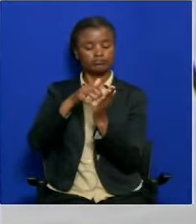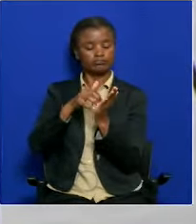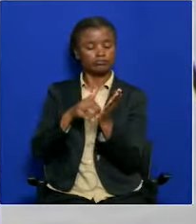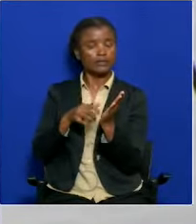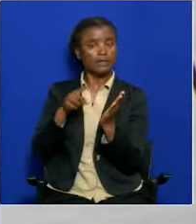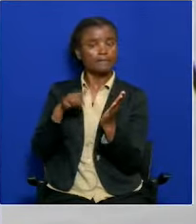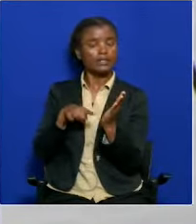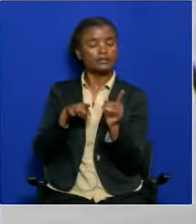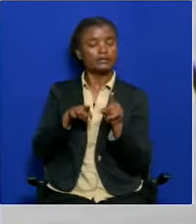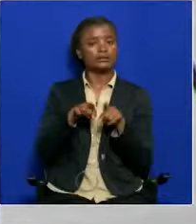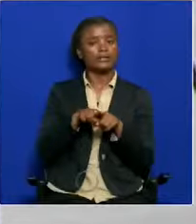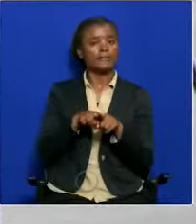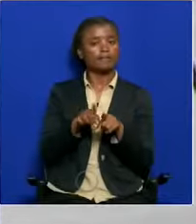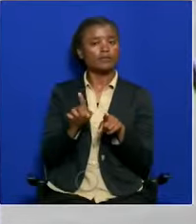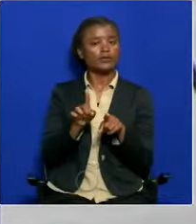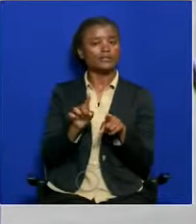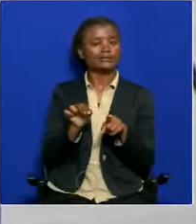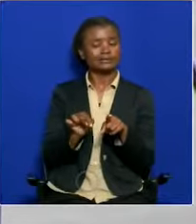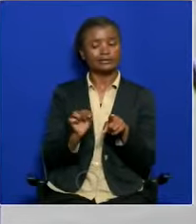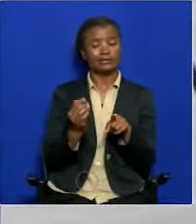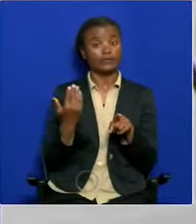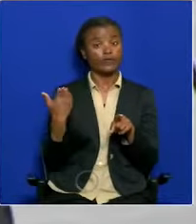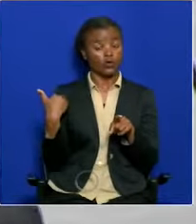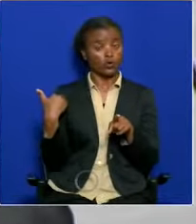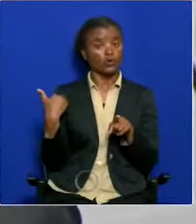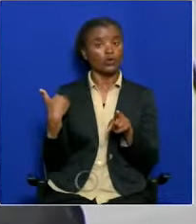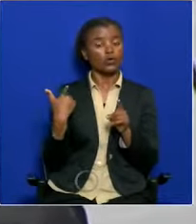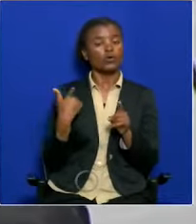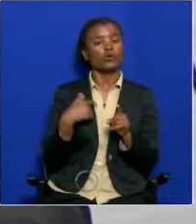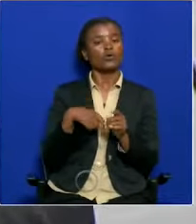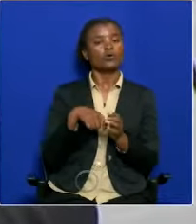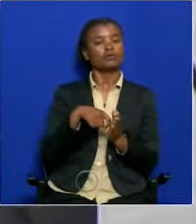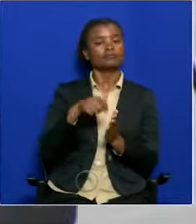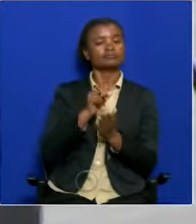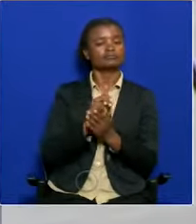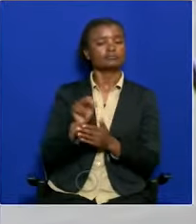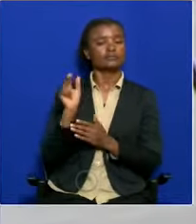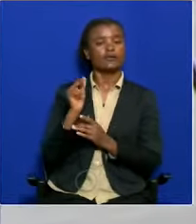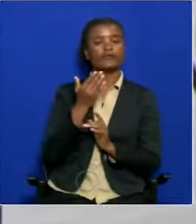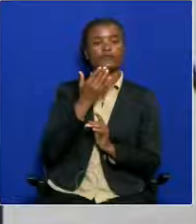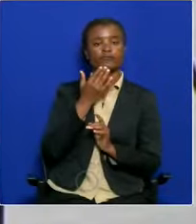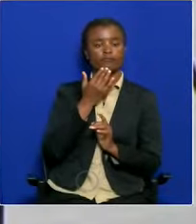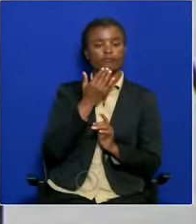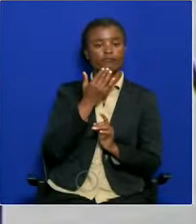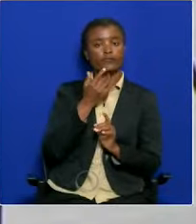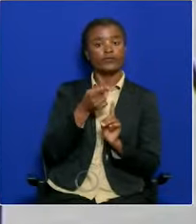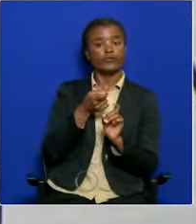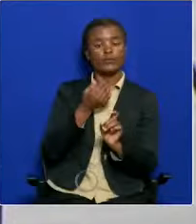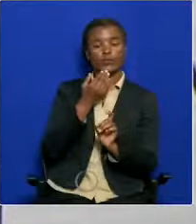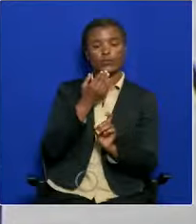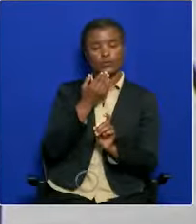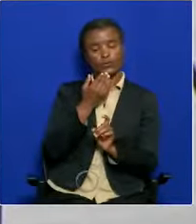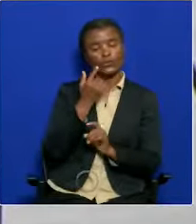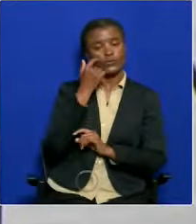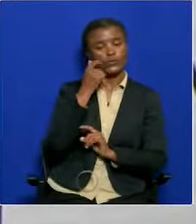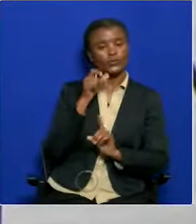the affidavit disposed by witness A. I retained that